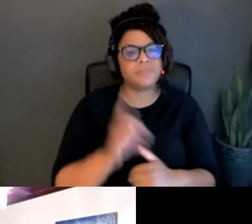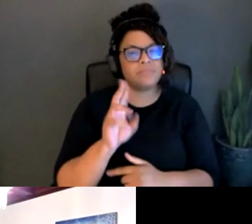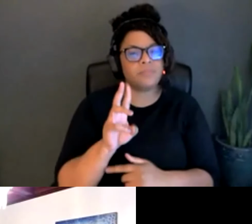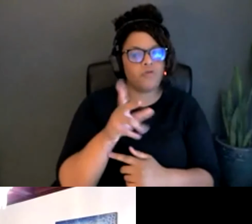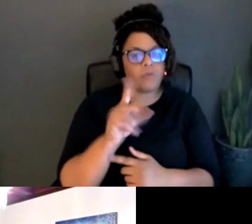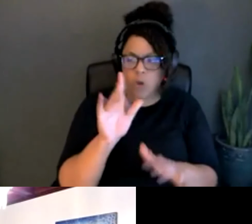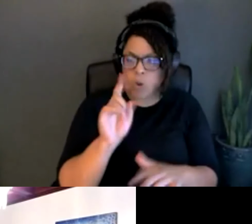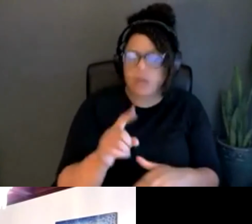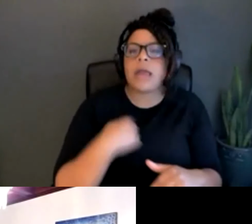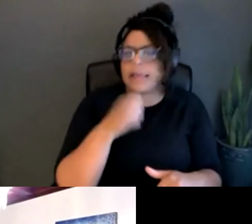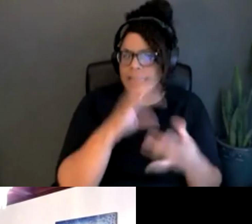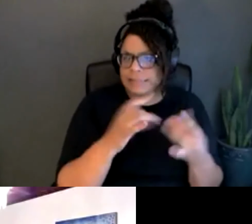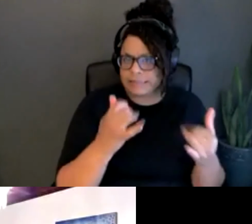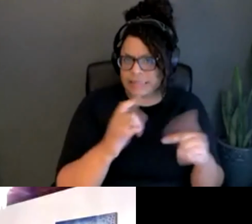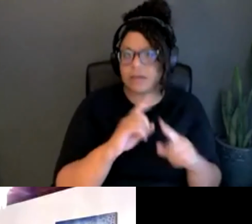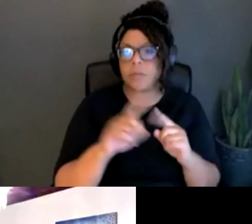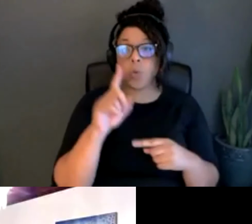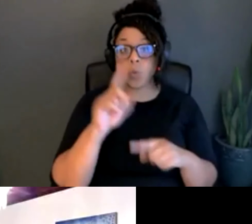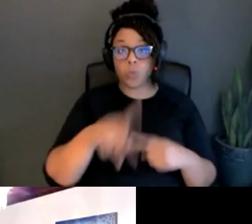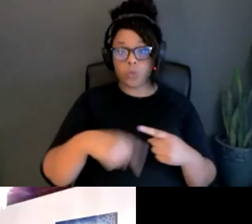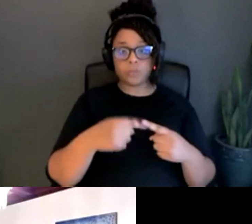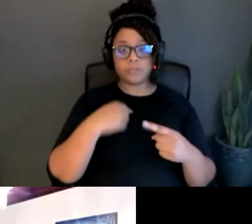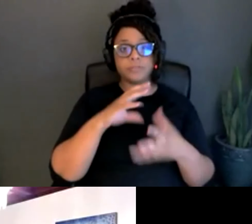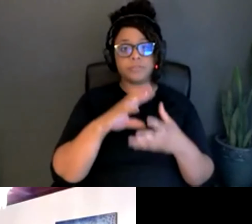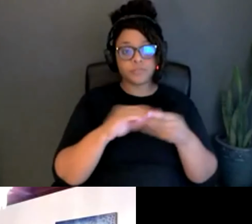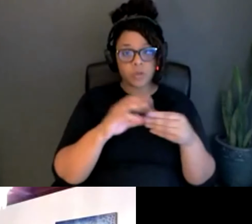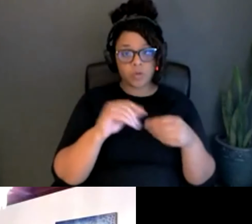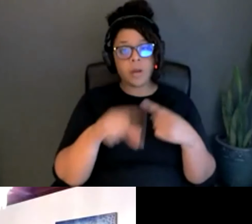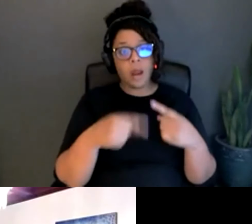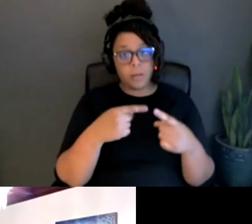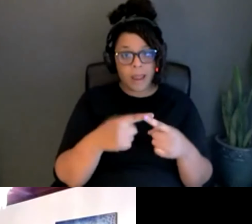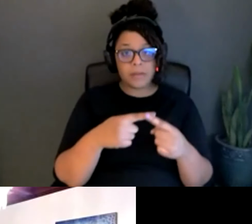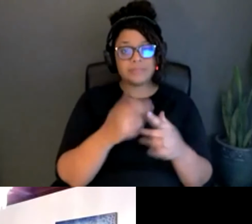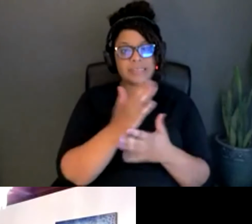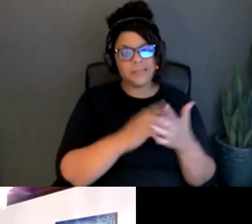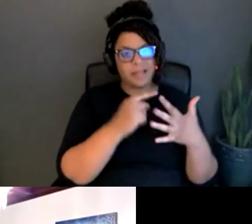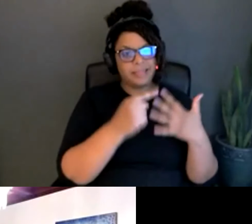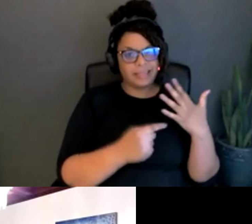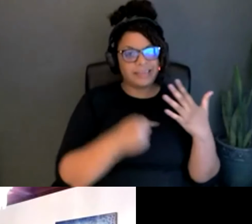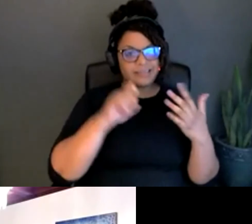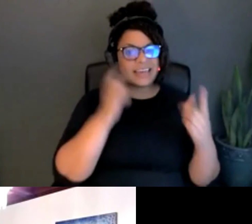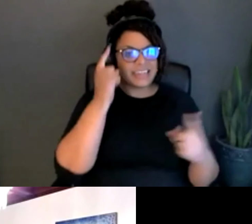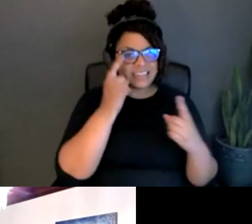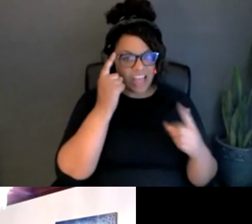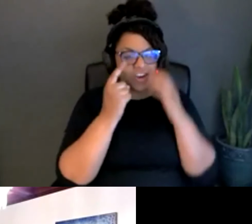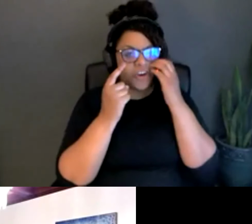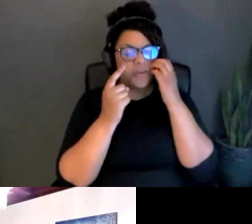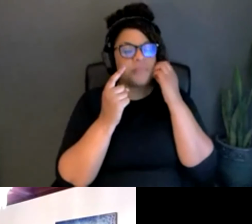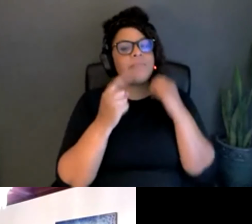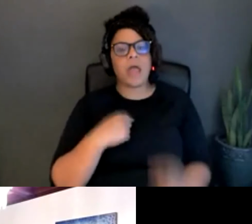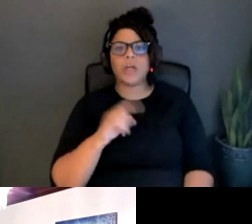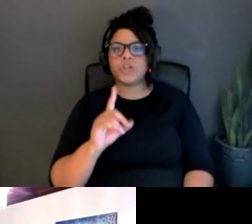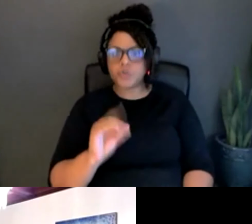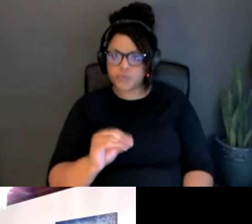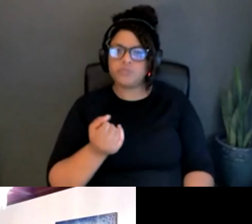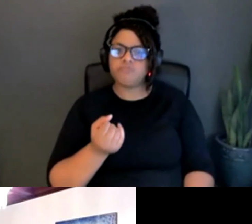today, but I know that when I'm talking about some of the things that we need to consider and think about, I